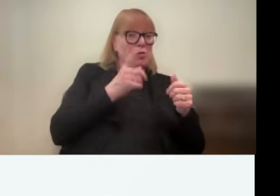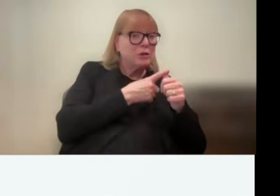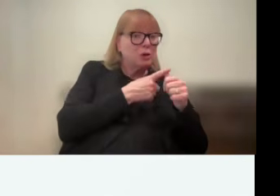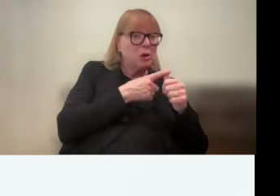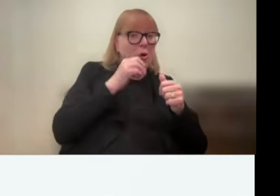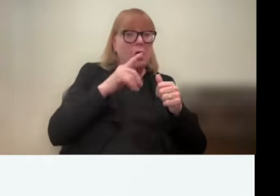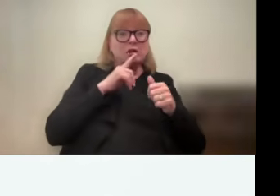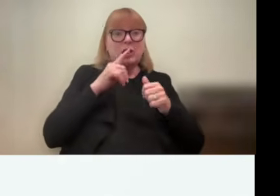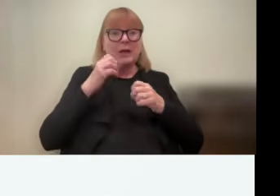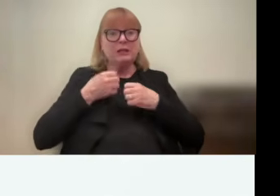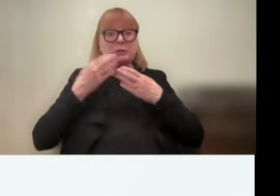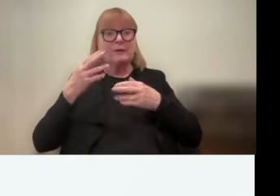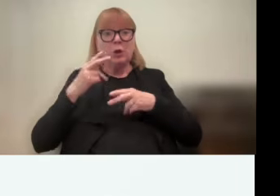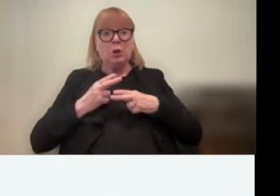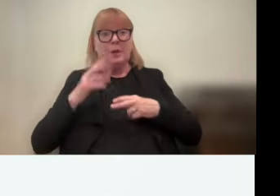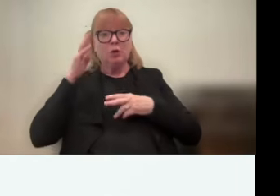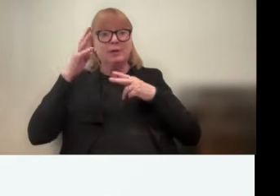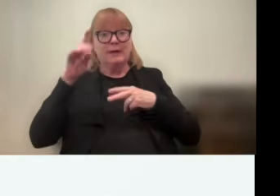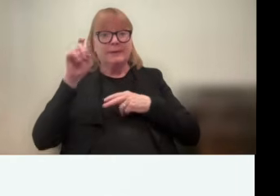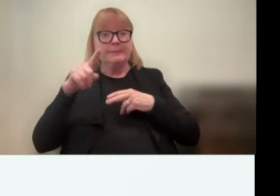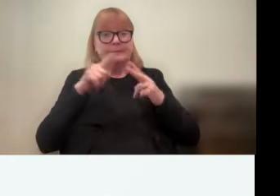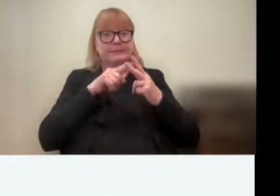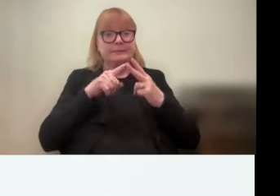a genuine expression of human creativity.